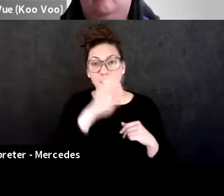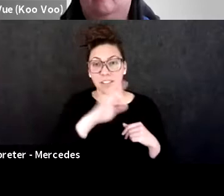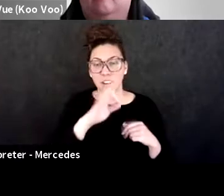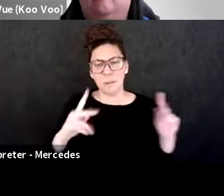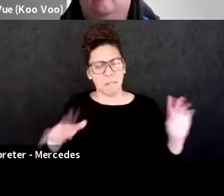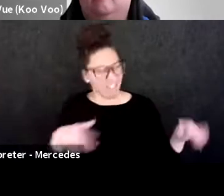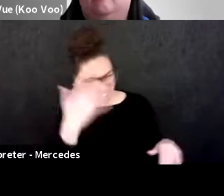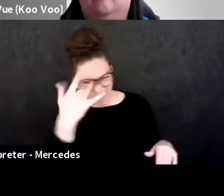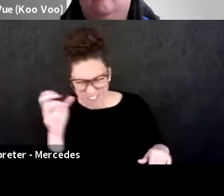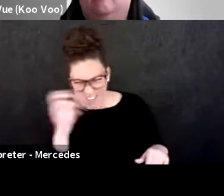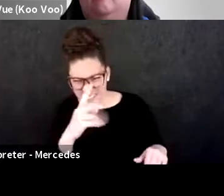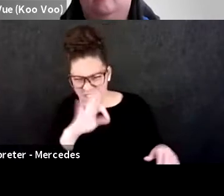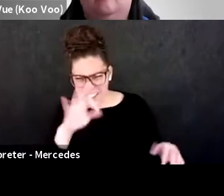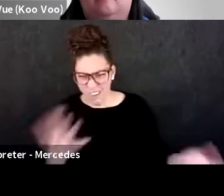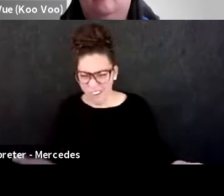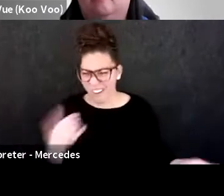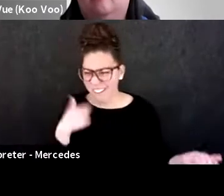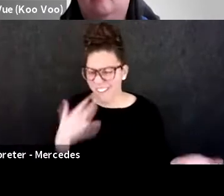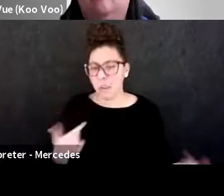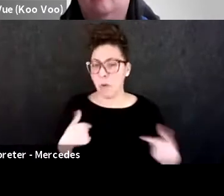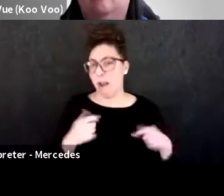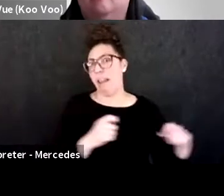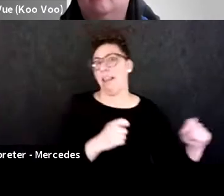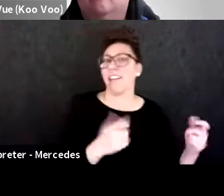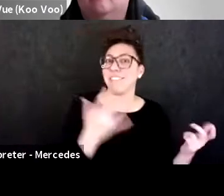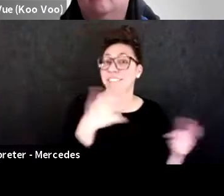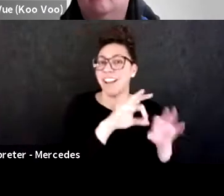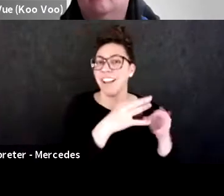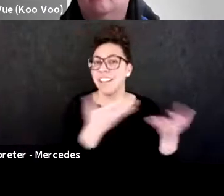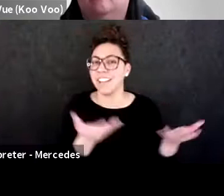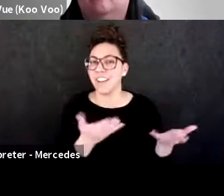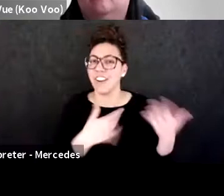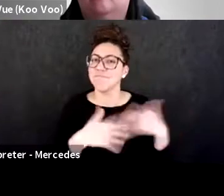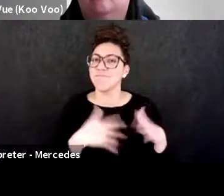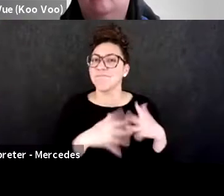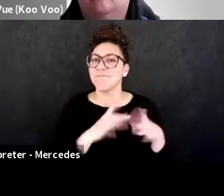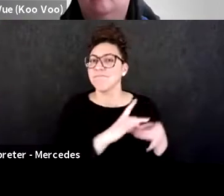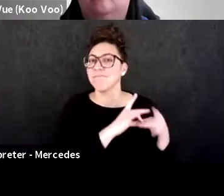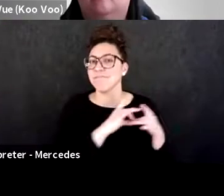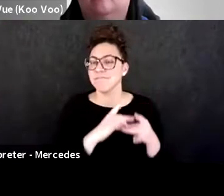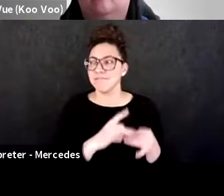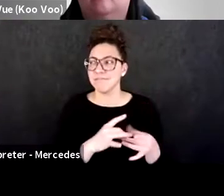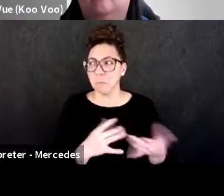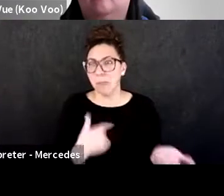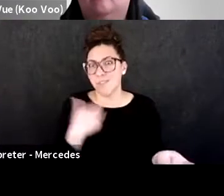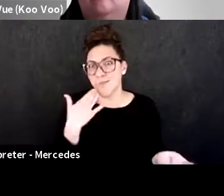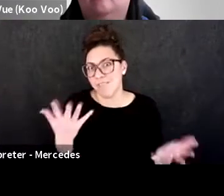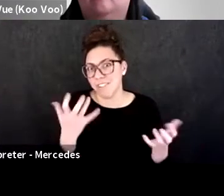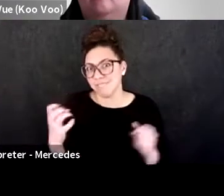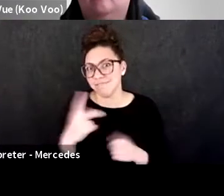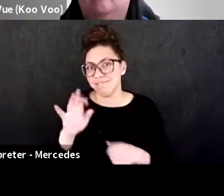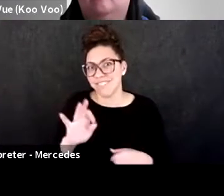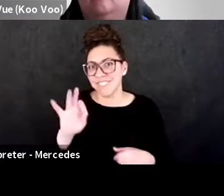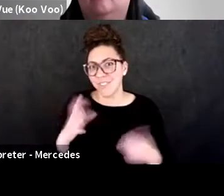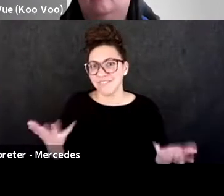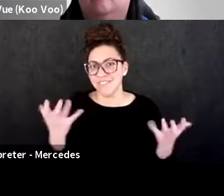it was always something that was drawing back. Well, for me, it was my family that was drawing back, but eventually, like, I knew I wanted to be back in Fresno. Like, I wanted